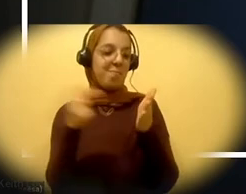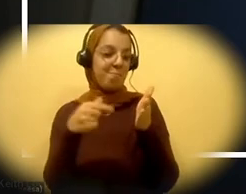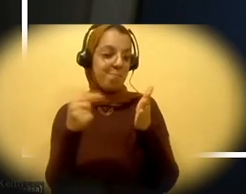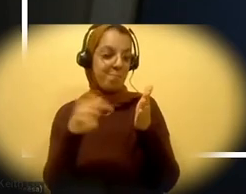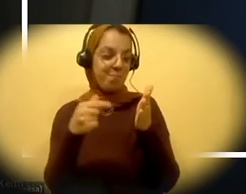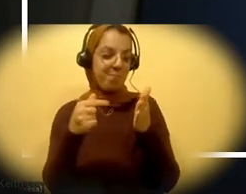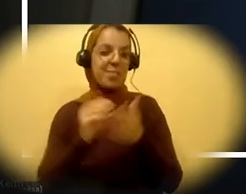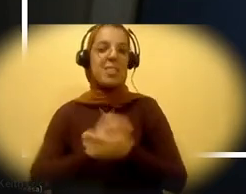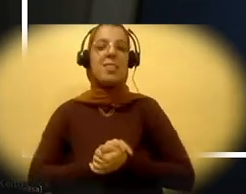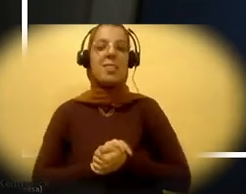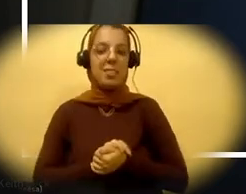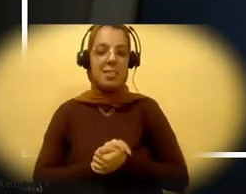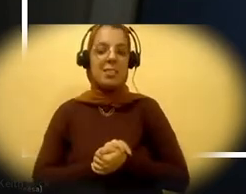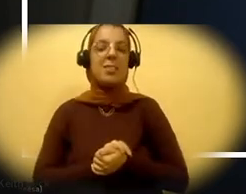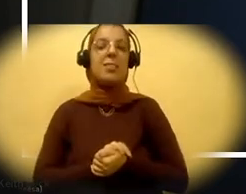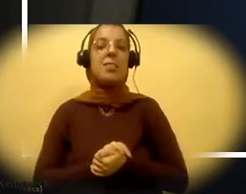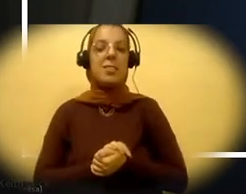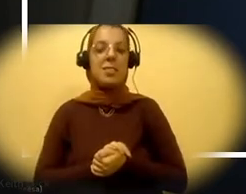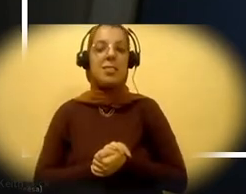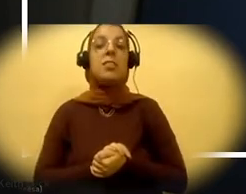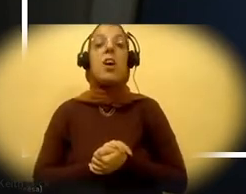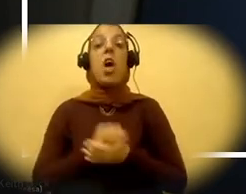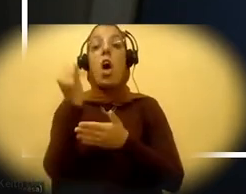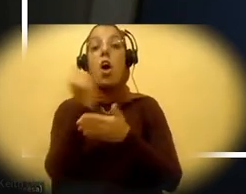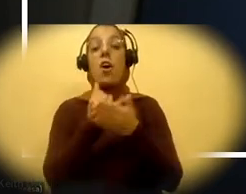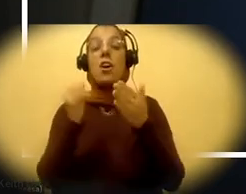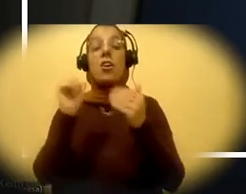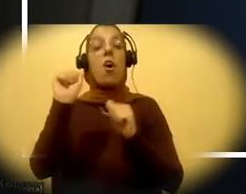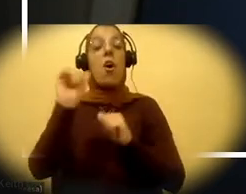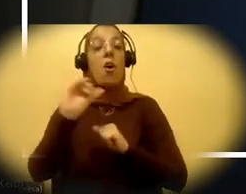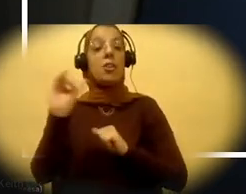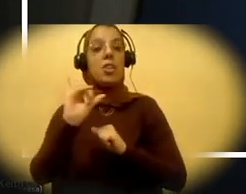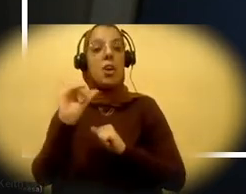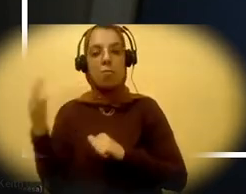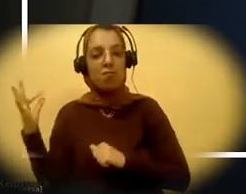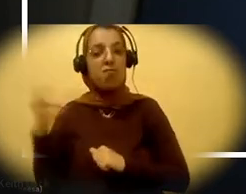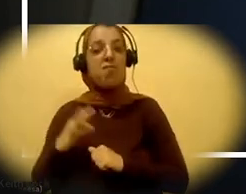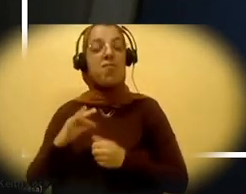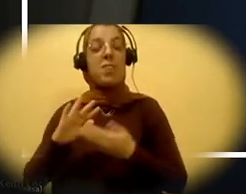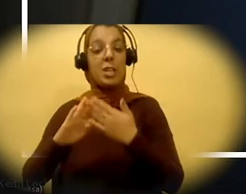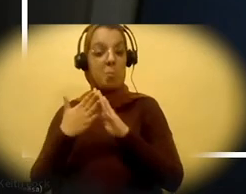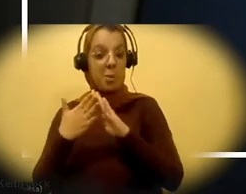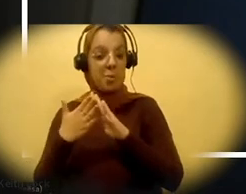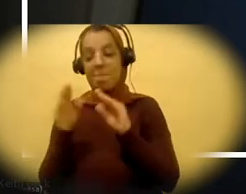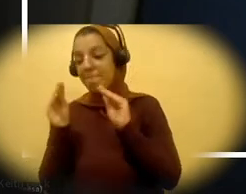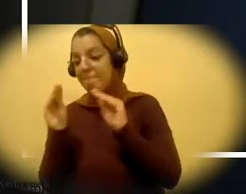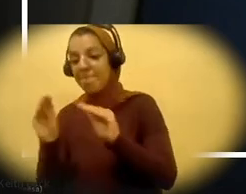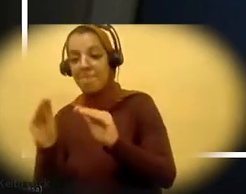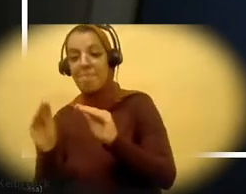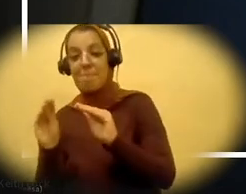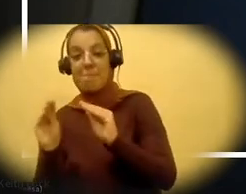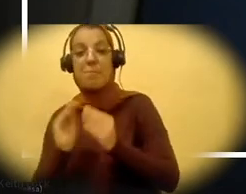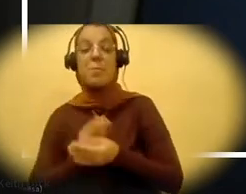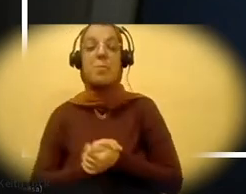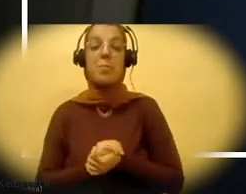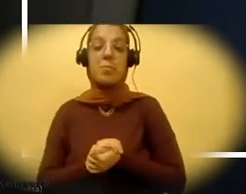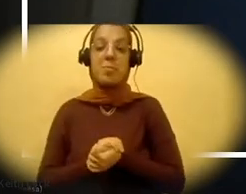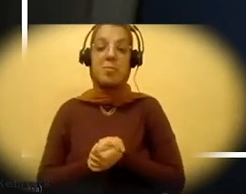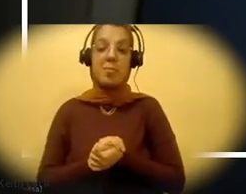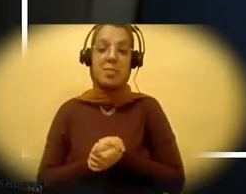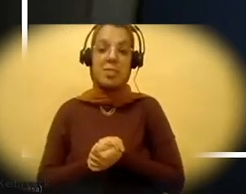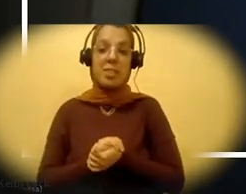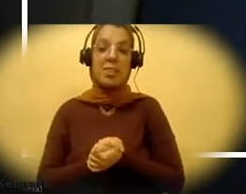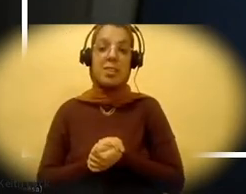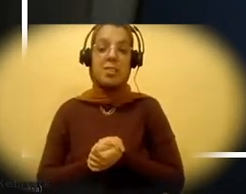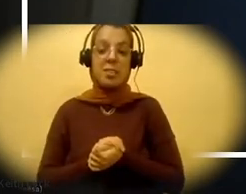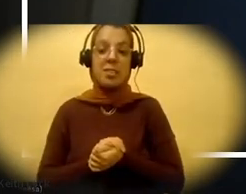very, it also can nourish the community. So I think it's in just very